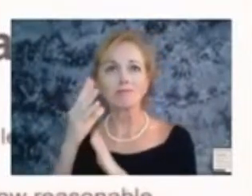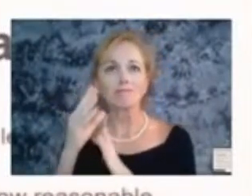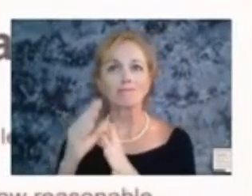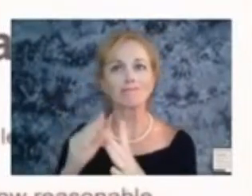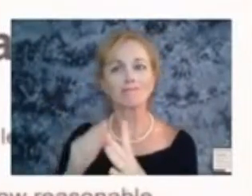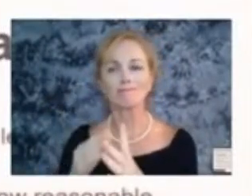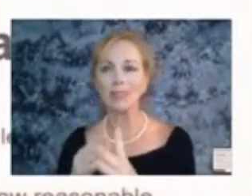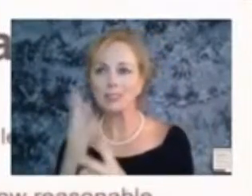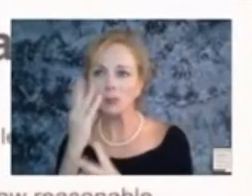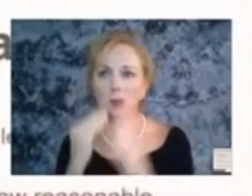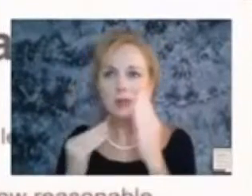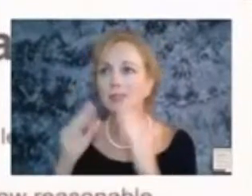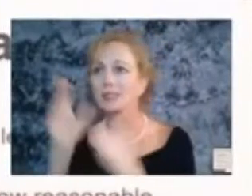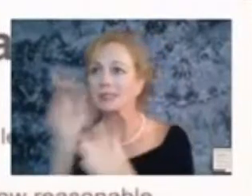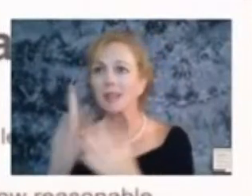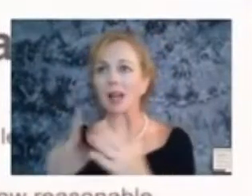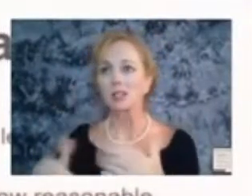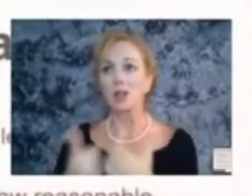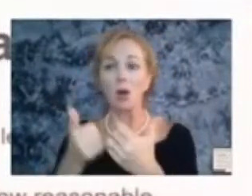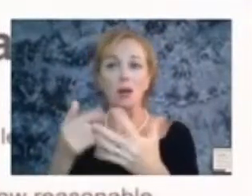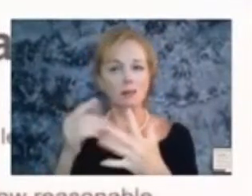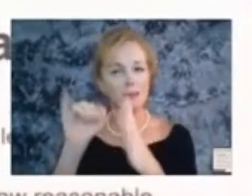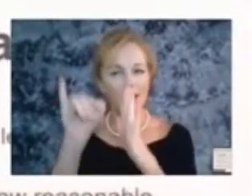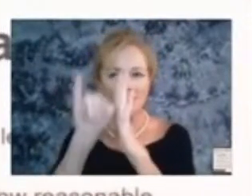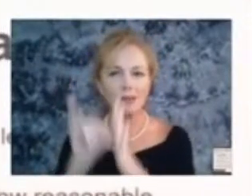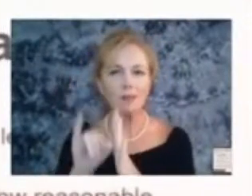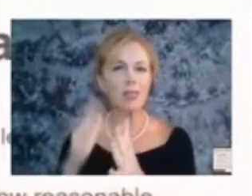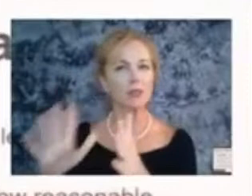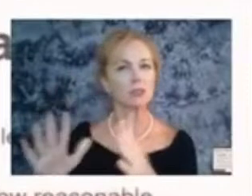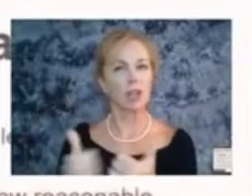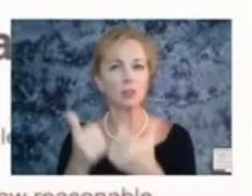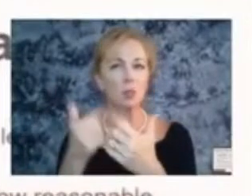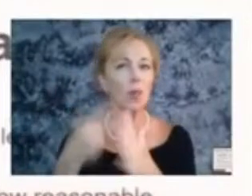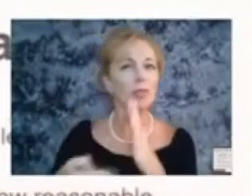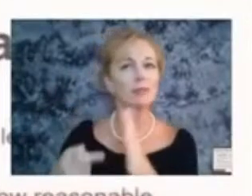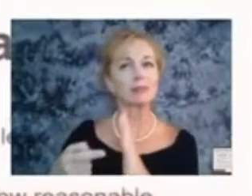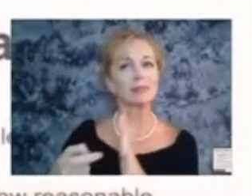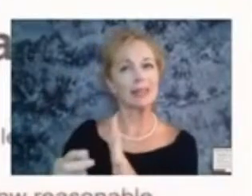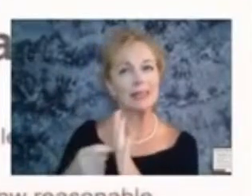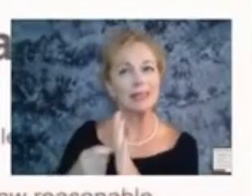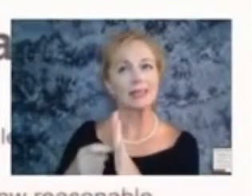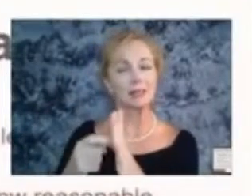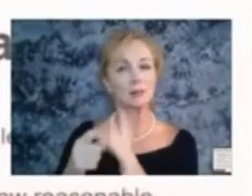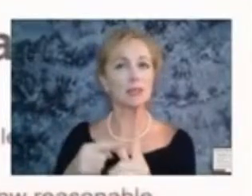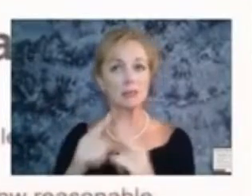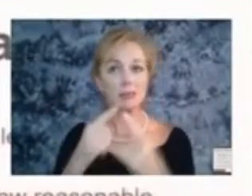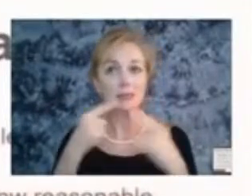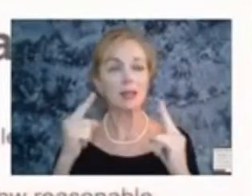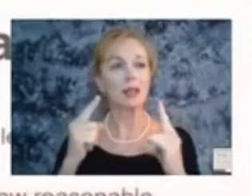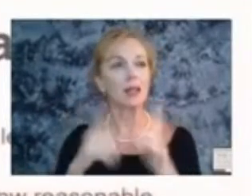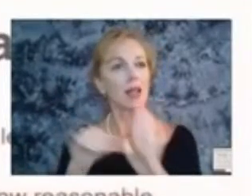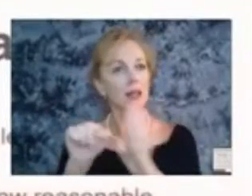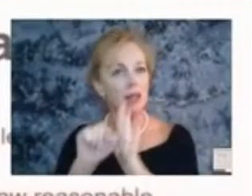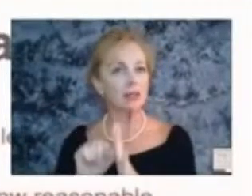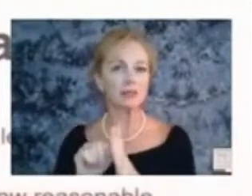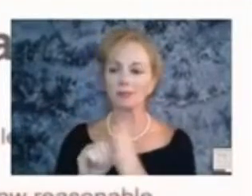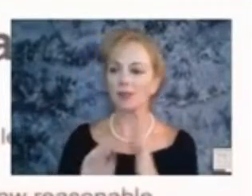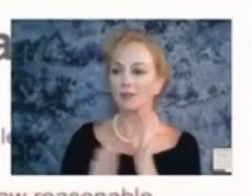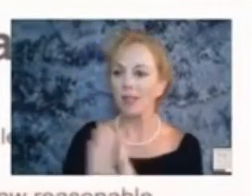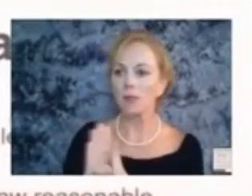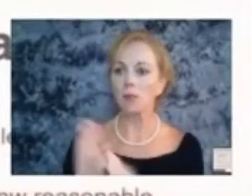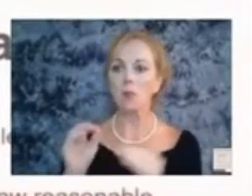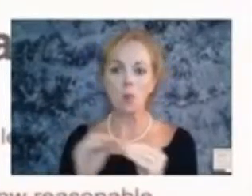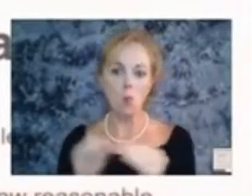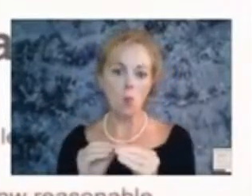to identify what they need in order to be successful. And our principals are working with them to identify how to carve out more instructional planning time, how to be